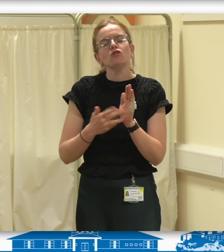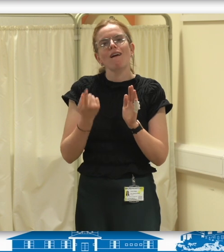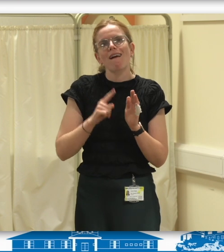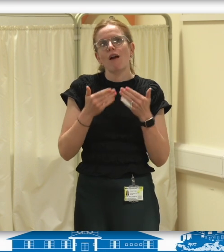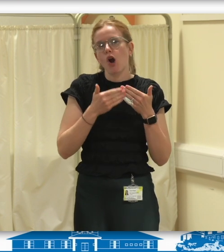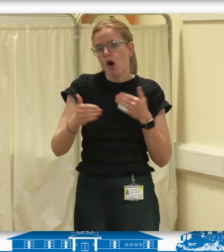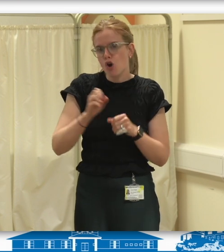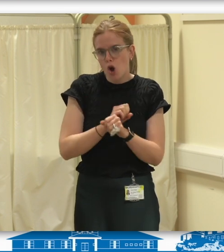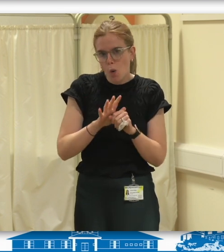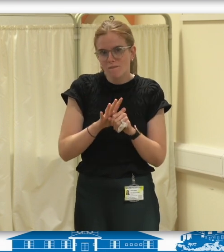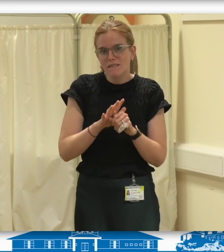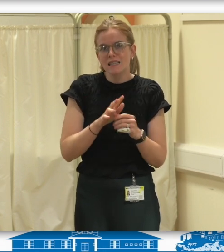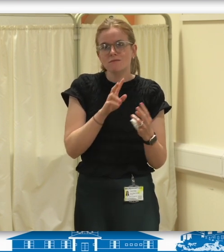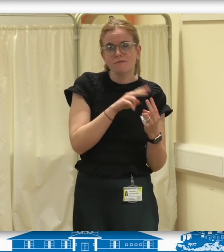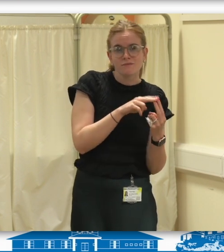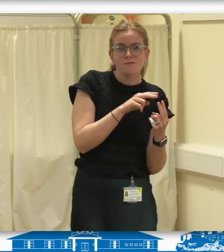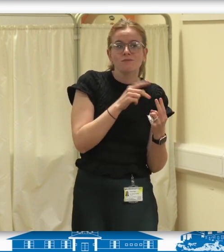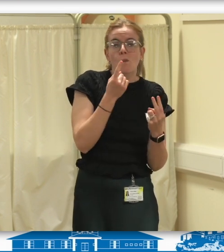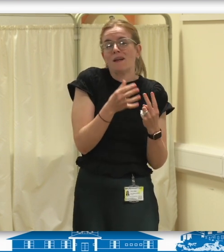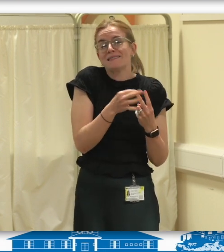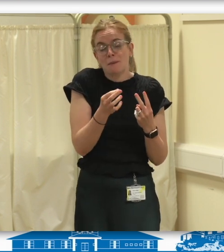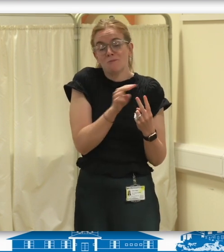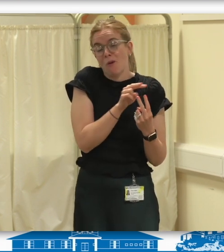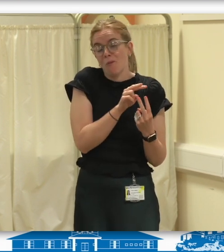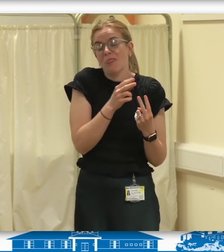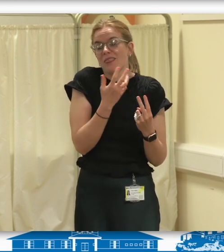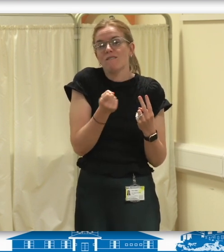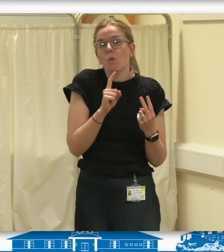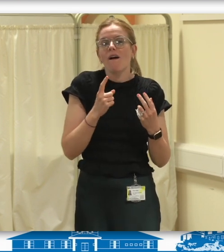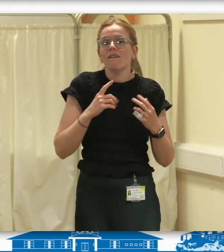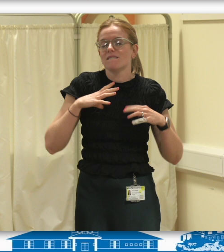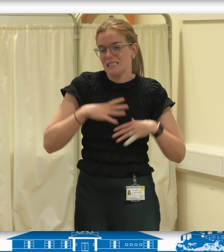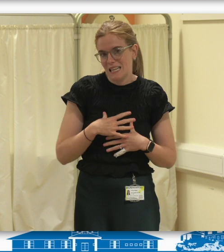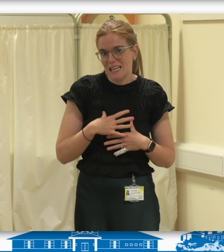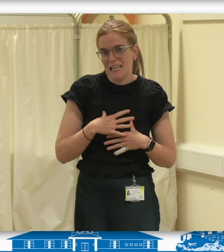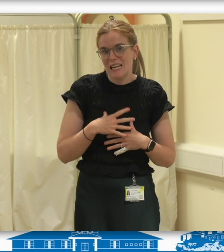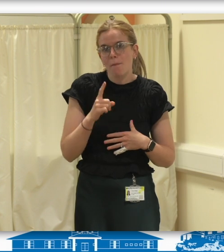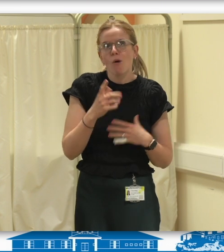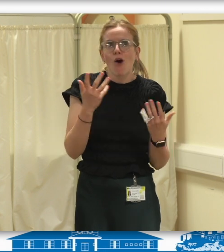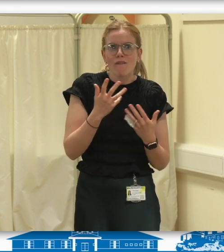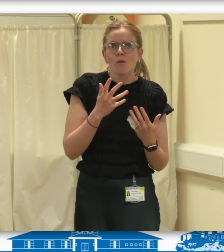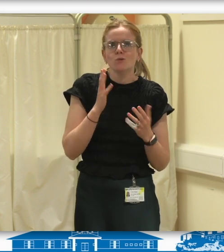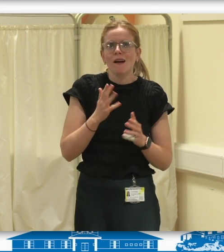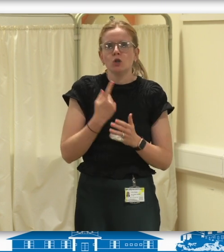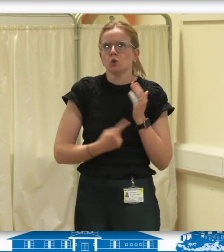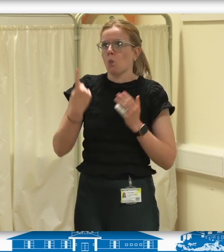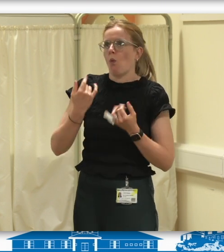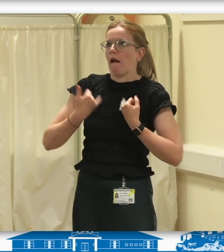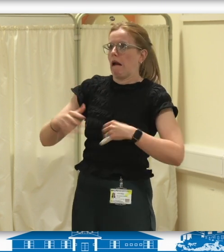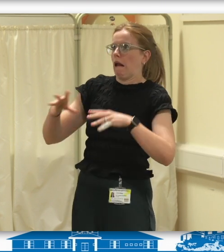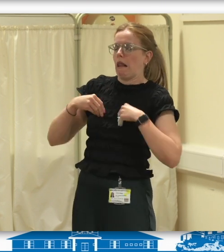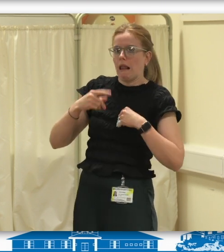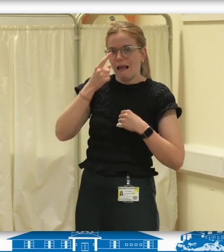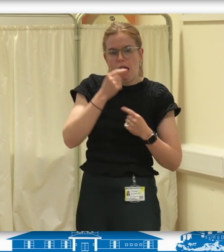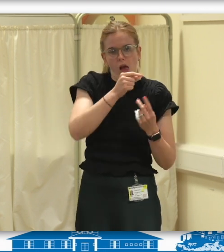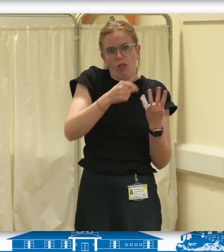long COVID both have fatigue as a significant symptom, but people can have more than one condition. So yes, talk to your